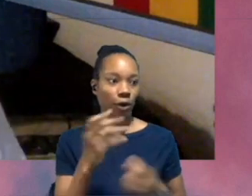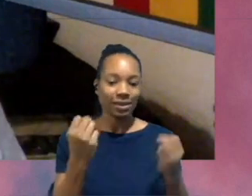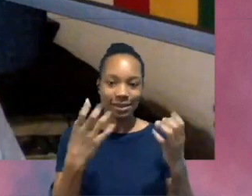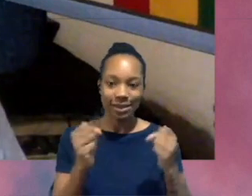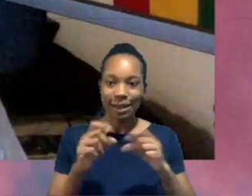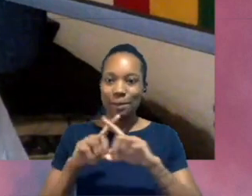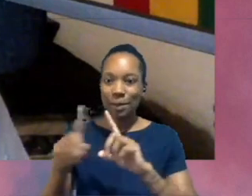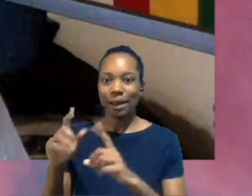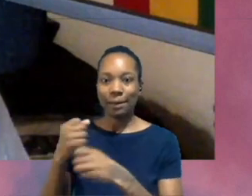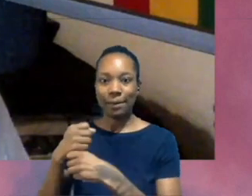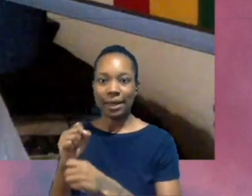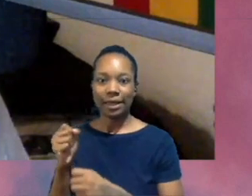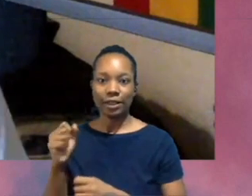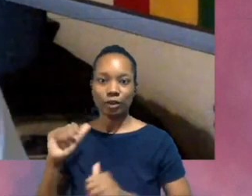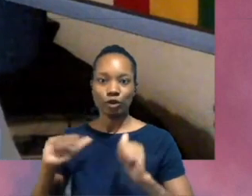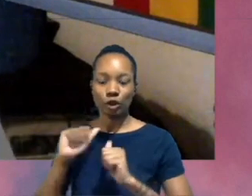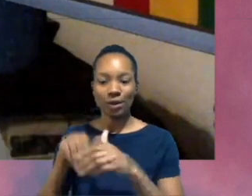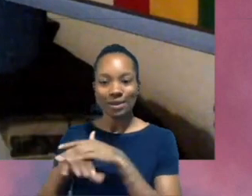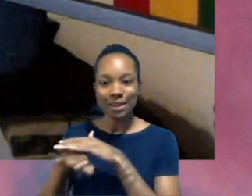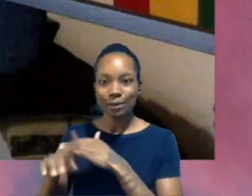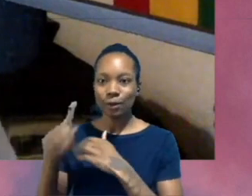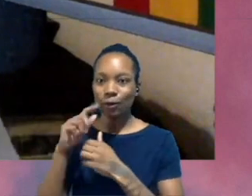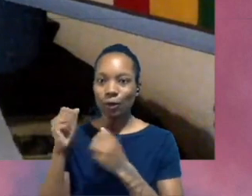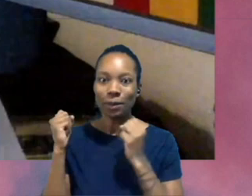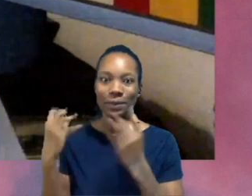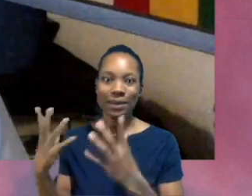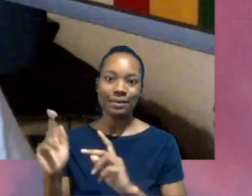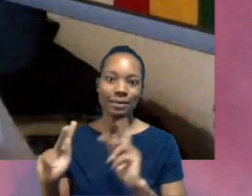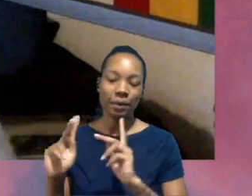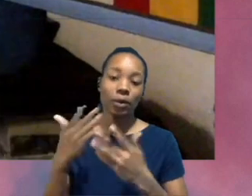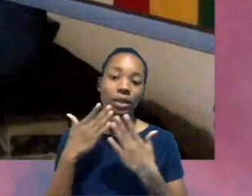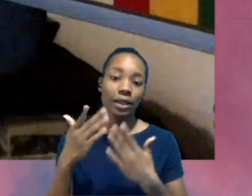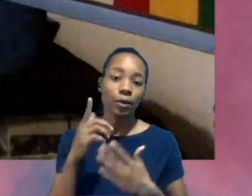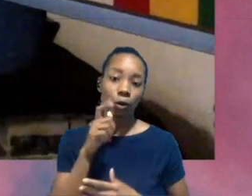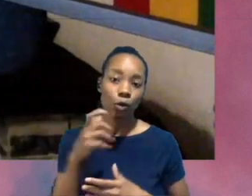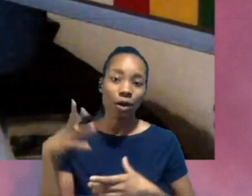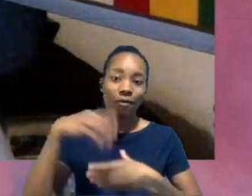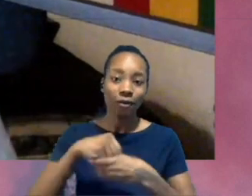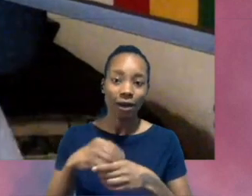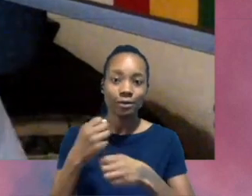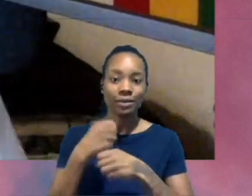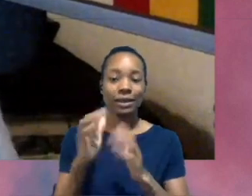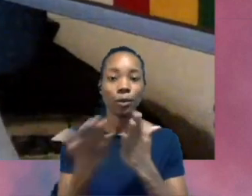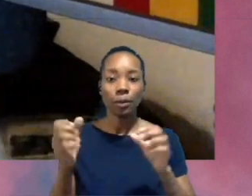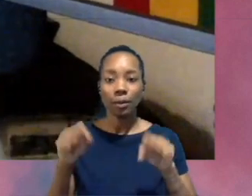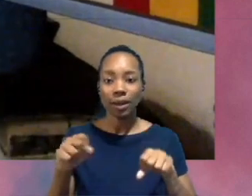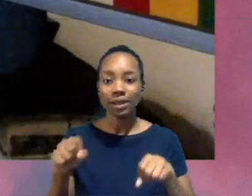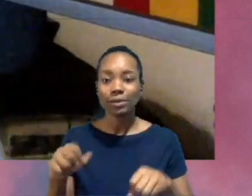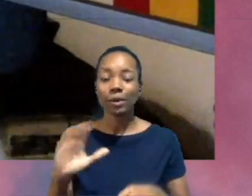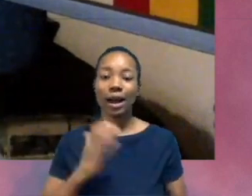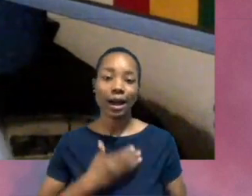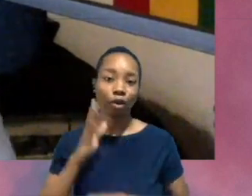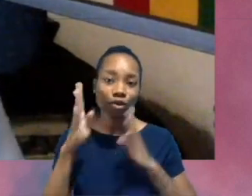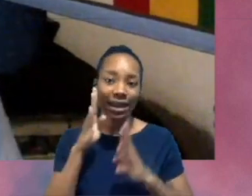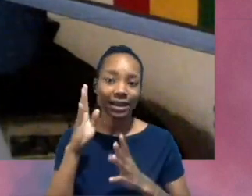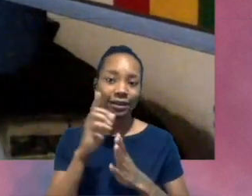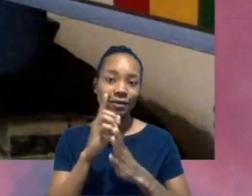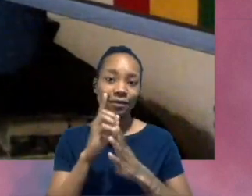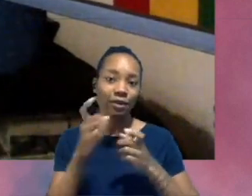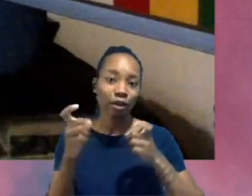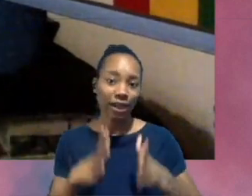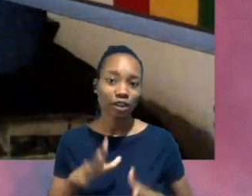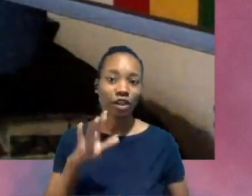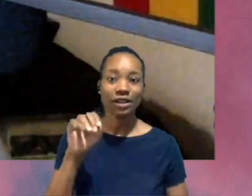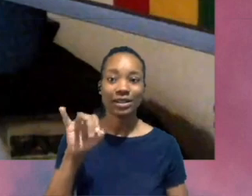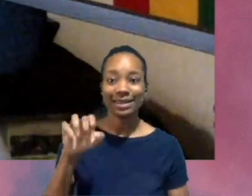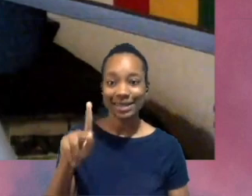possible. Thank you to all the hands that made the anthology possible. Shout out our creative director, Nick James, the genius behind the aesthetic of the